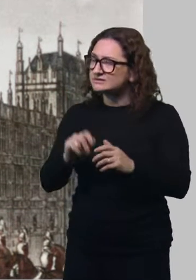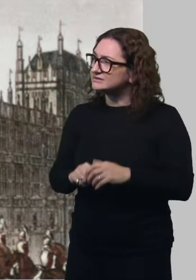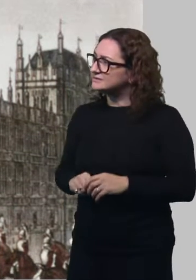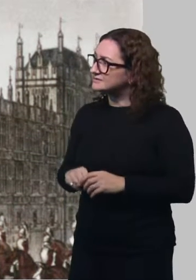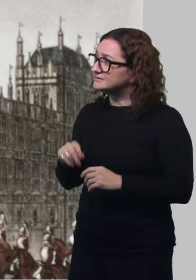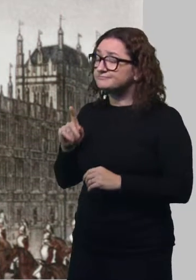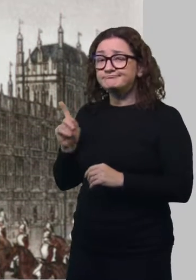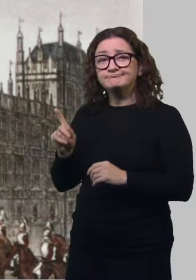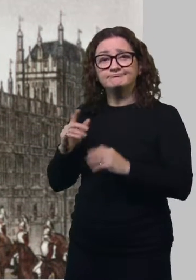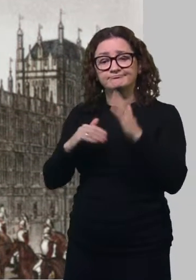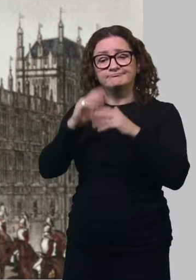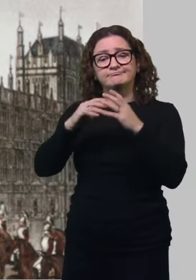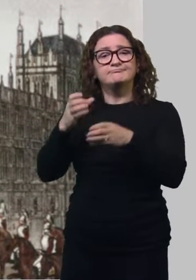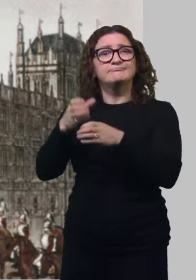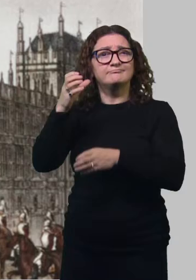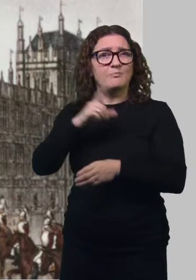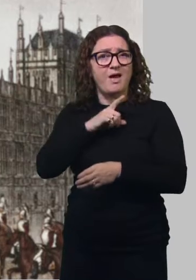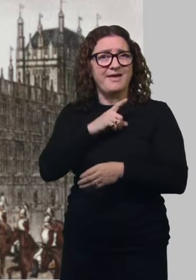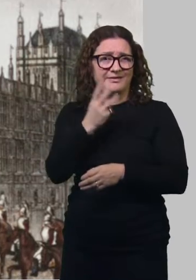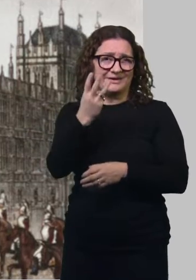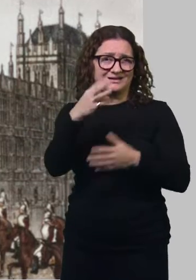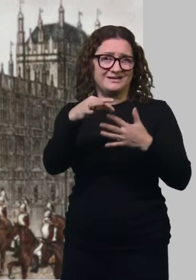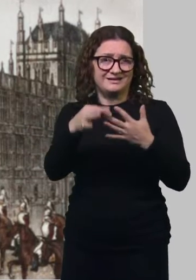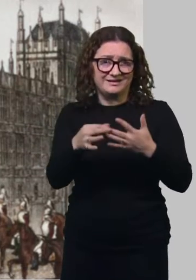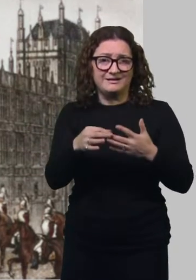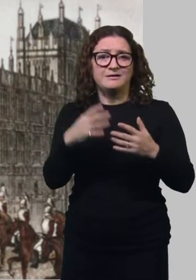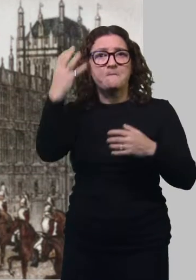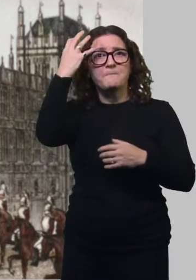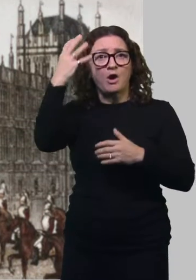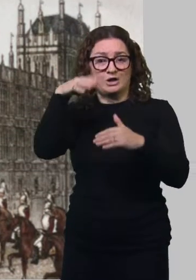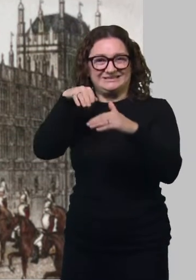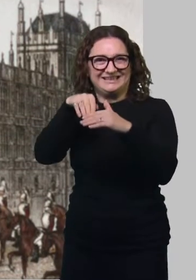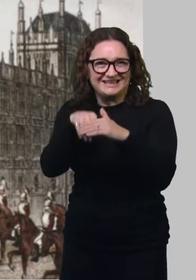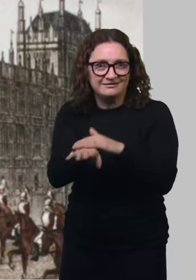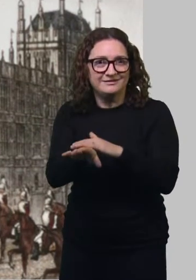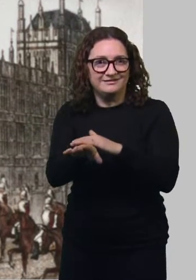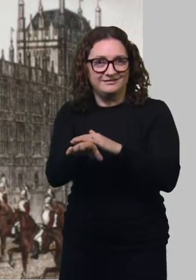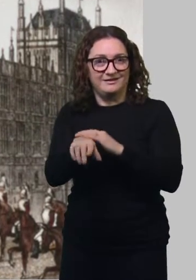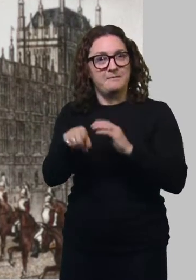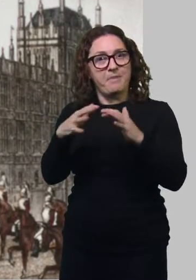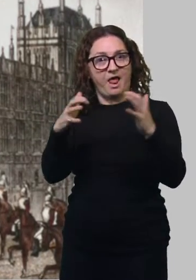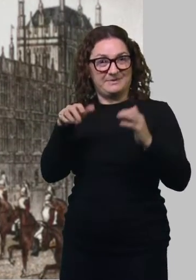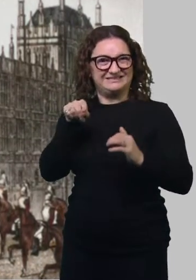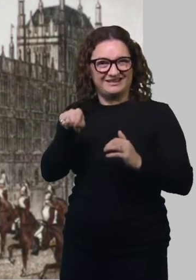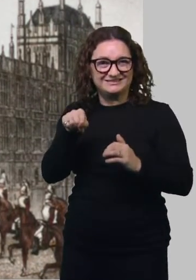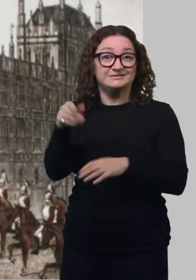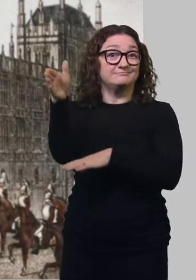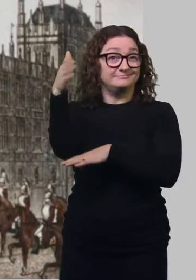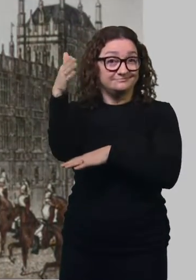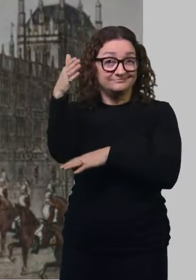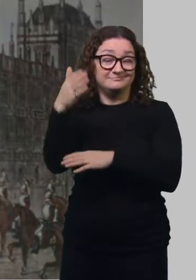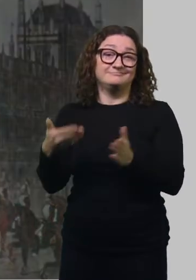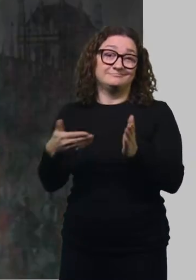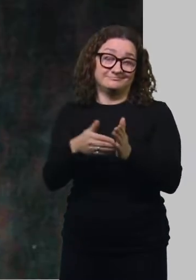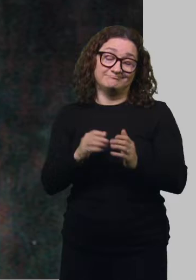an entrance for the monarch when they entered Parliament, fly the flag from the top of the tower, and be the home of the Parliamentary Archives.